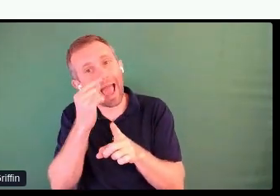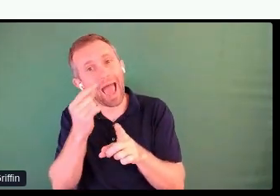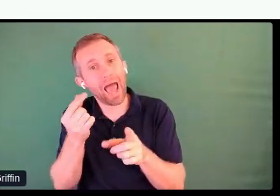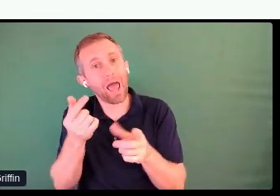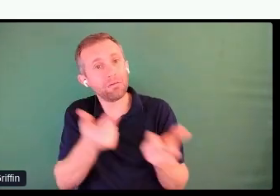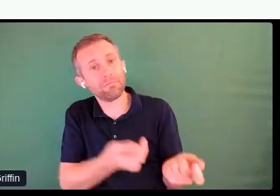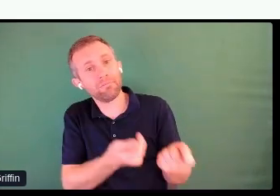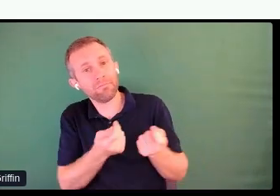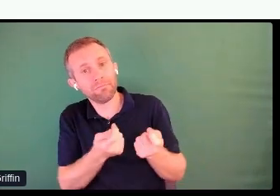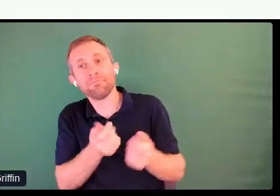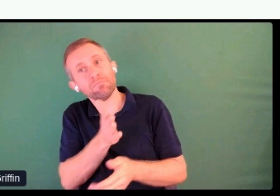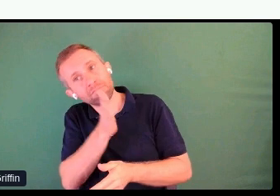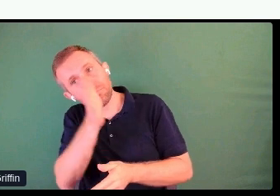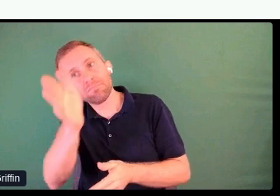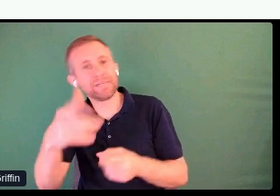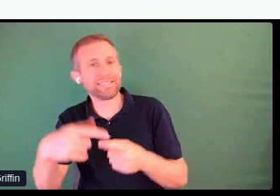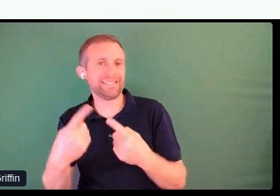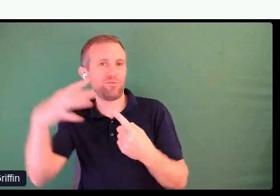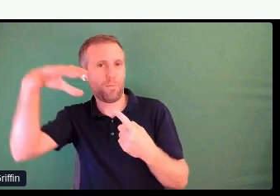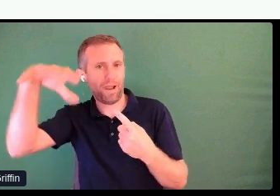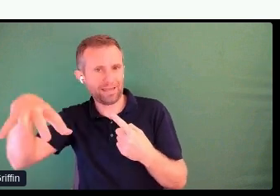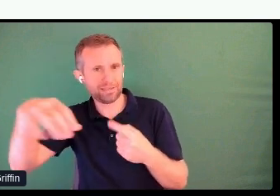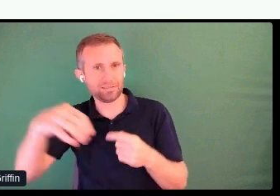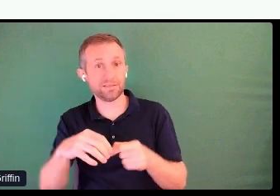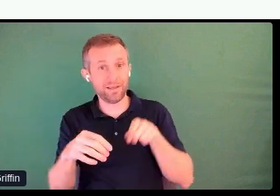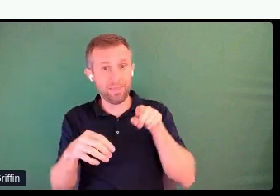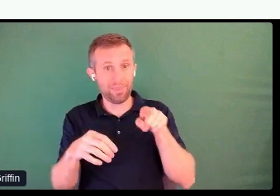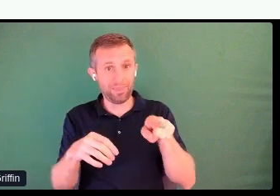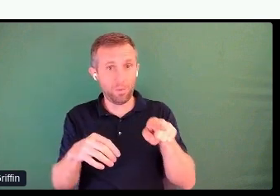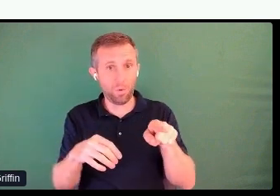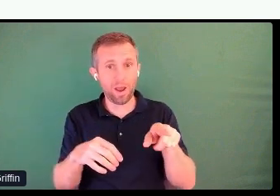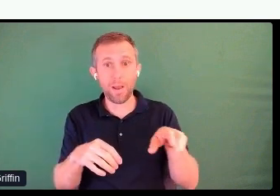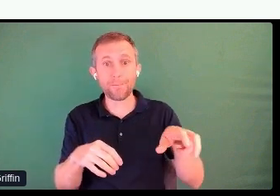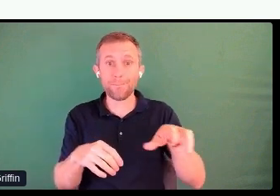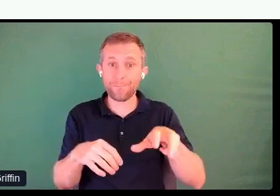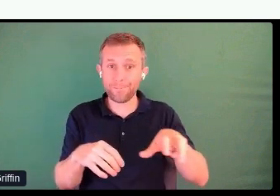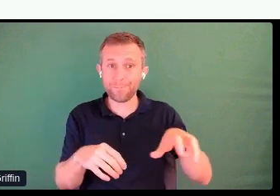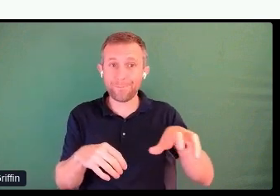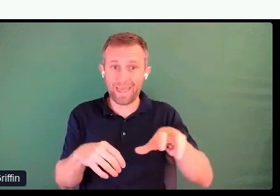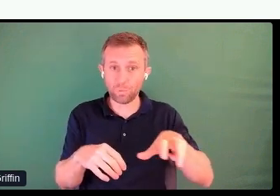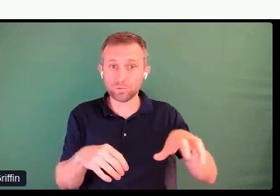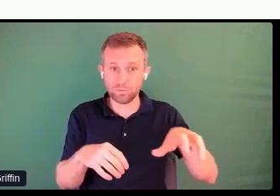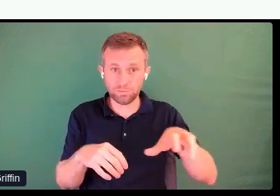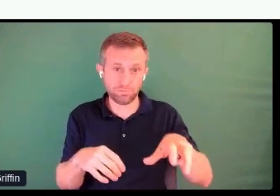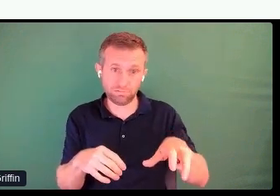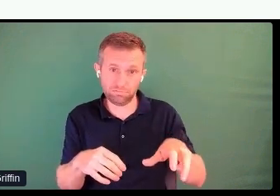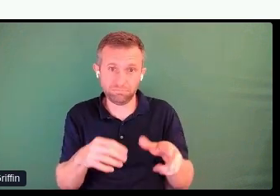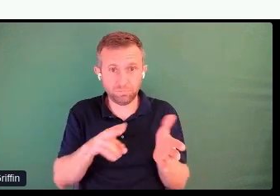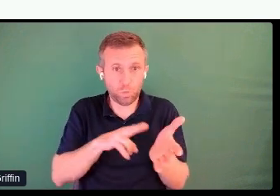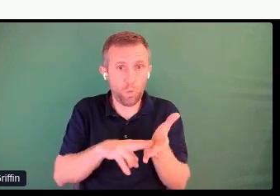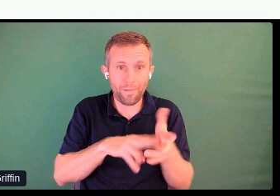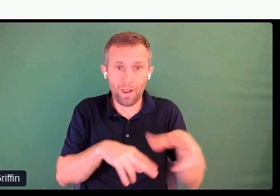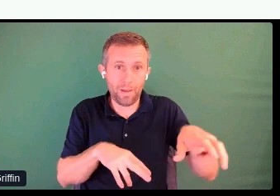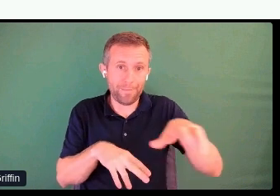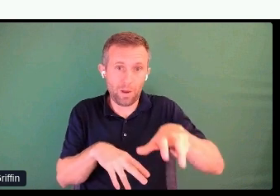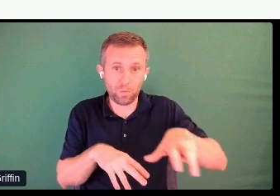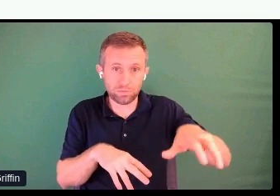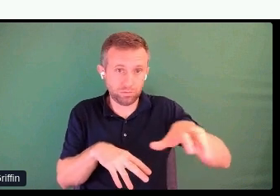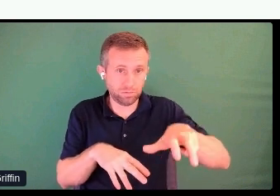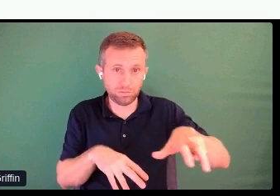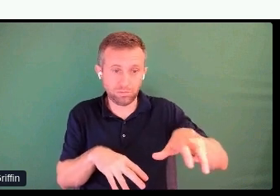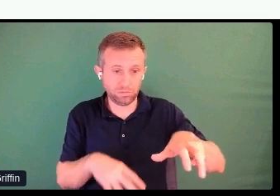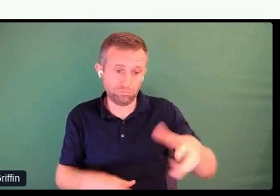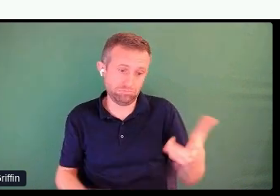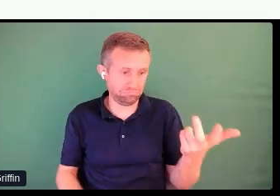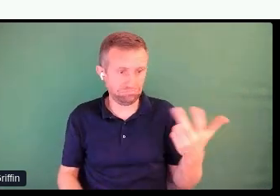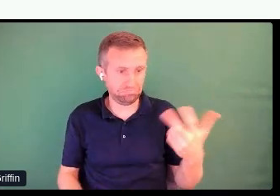On the bottom left, we have the Microsoft Adaptive Mouse, which is a versatile standalone mouse. Use it by itself as a compact